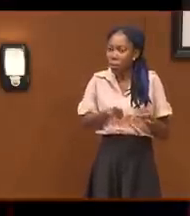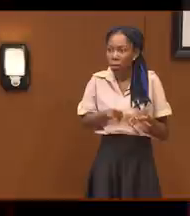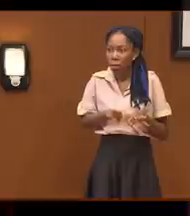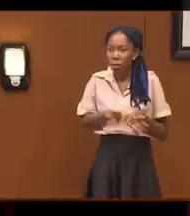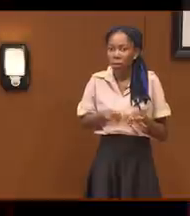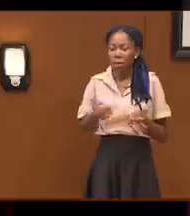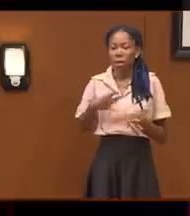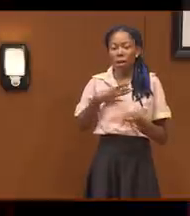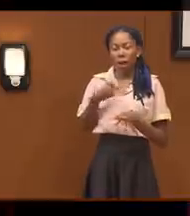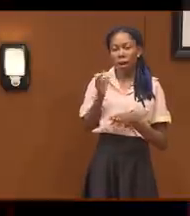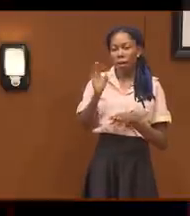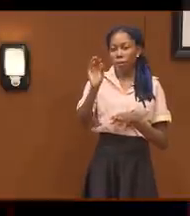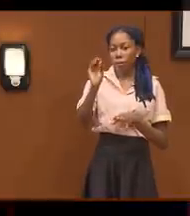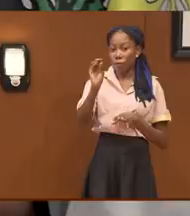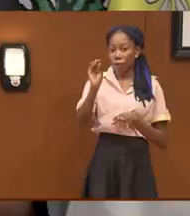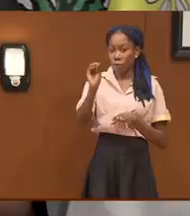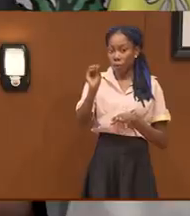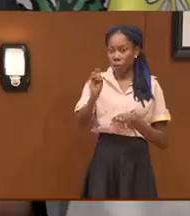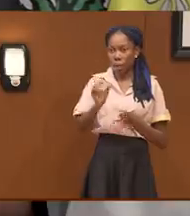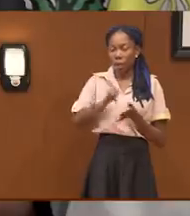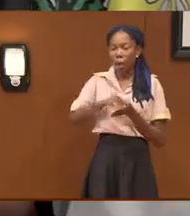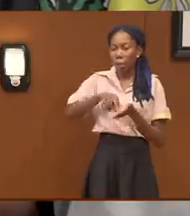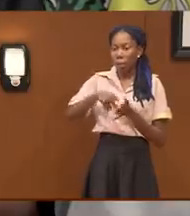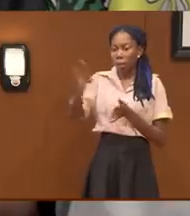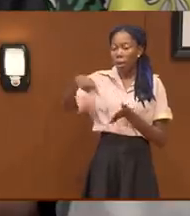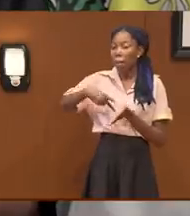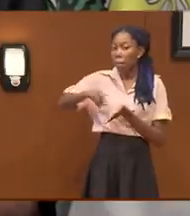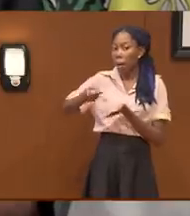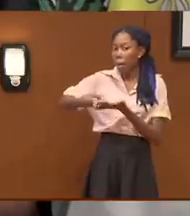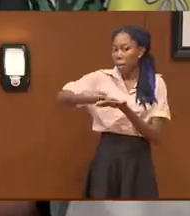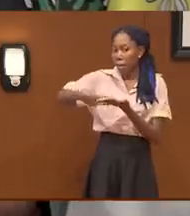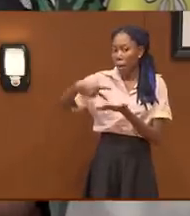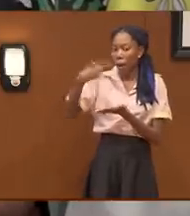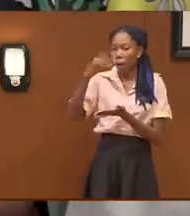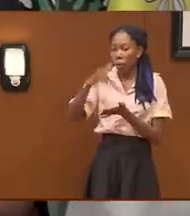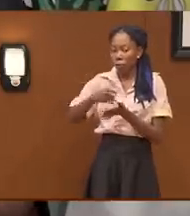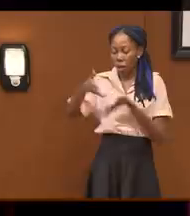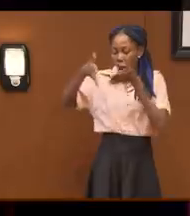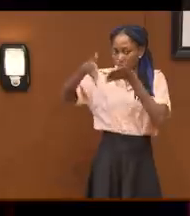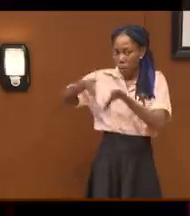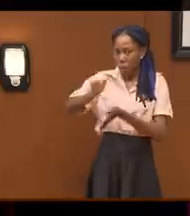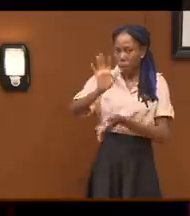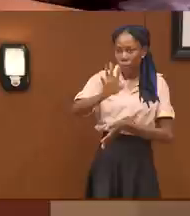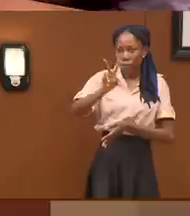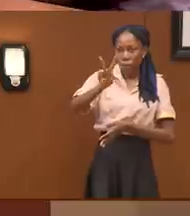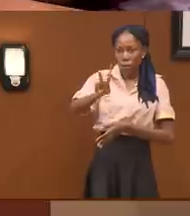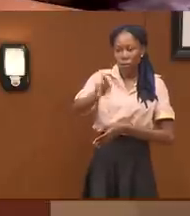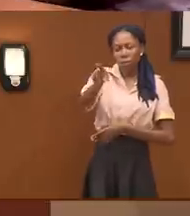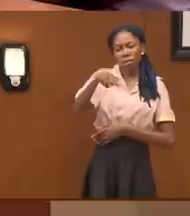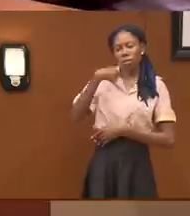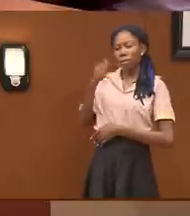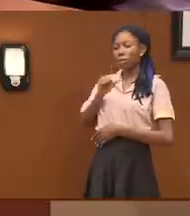about 50-something thousand. Okay, you've paid part of it, but you've not completed payment. About 50-something thousand. Is that correct? Not true,